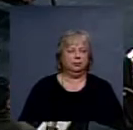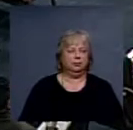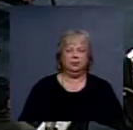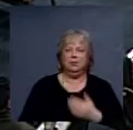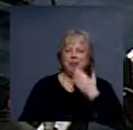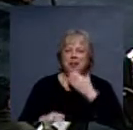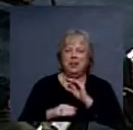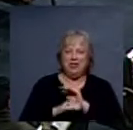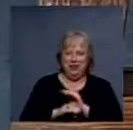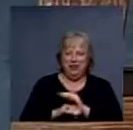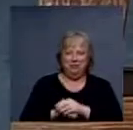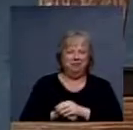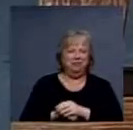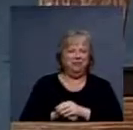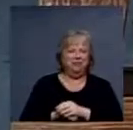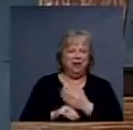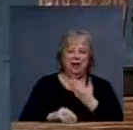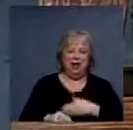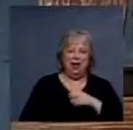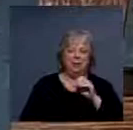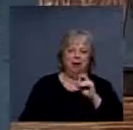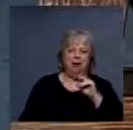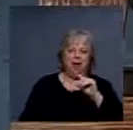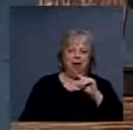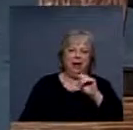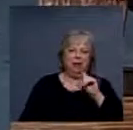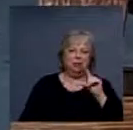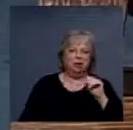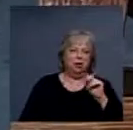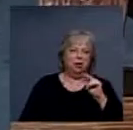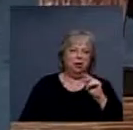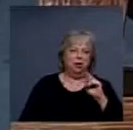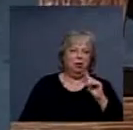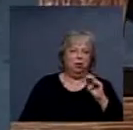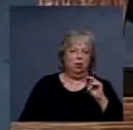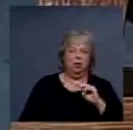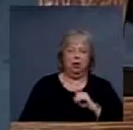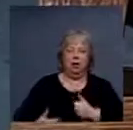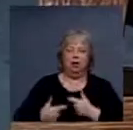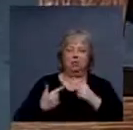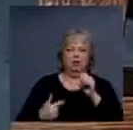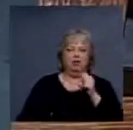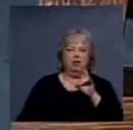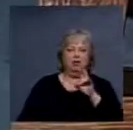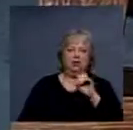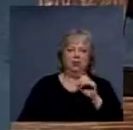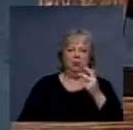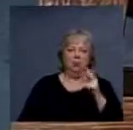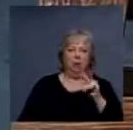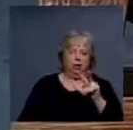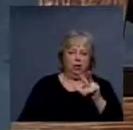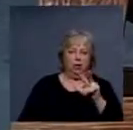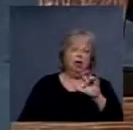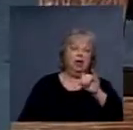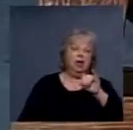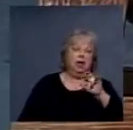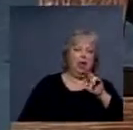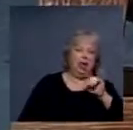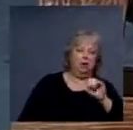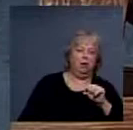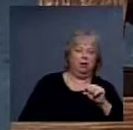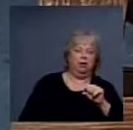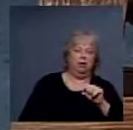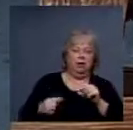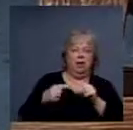Good evening. My name's Angela Norton, and I live at 1703 Iris, directly across the street